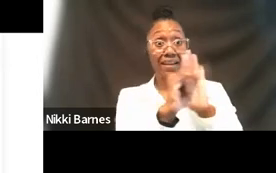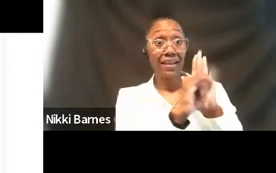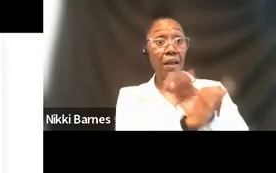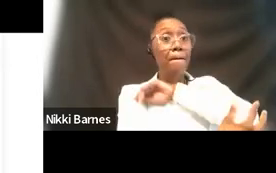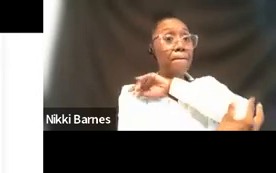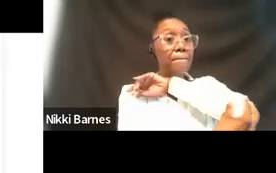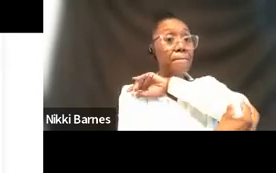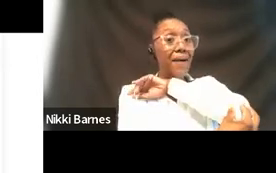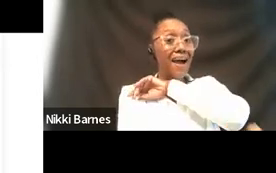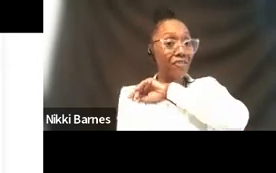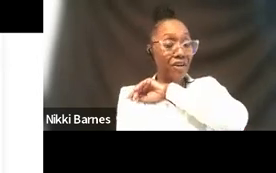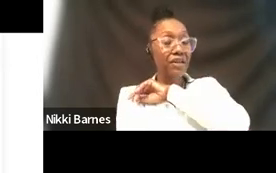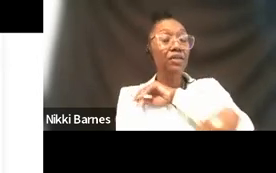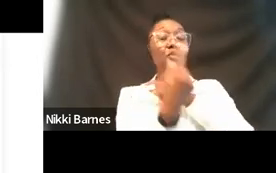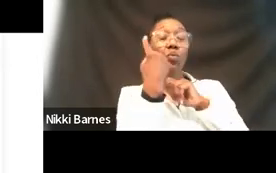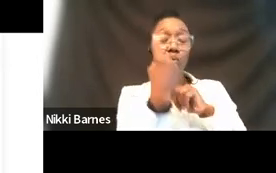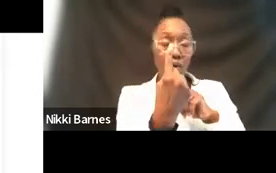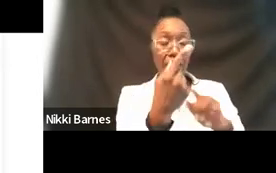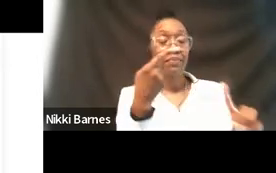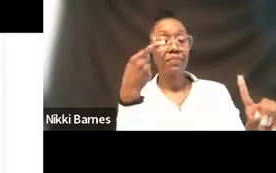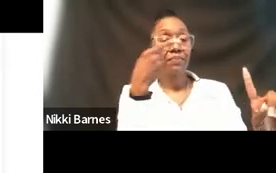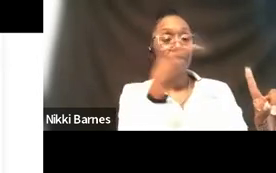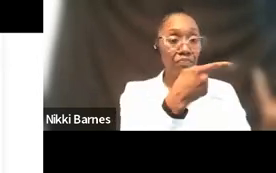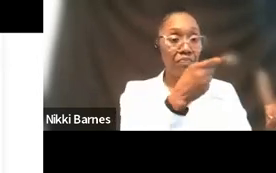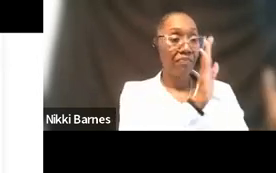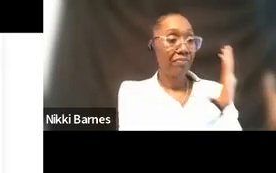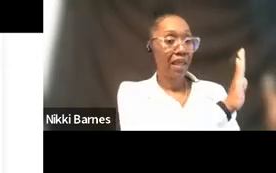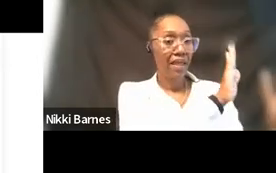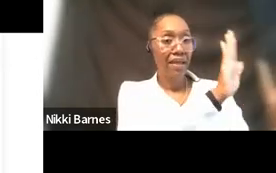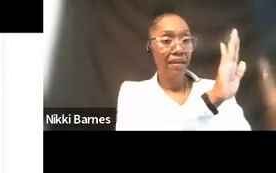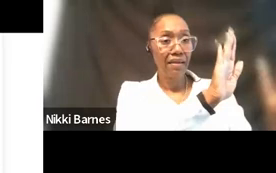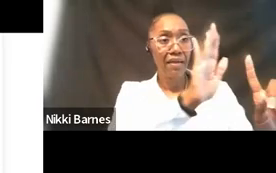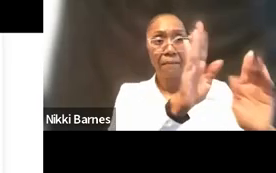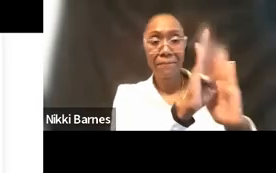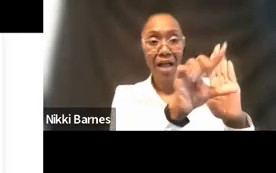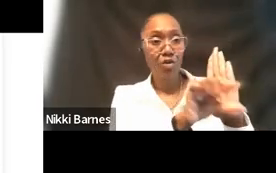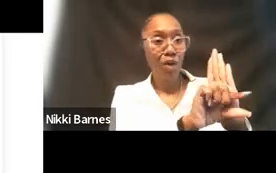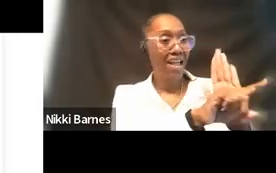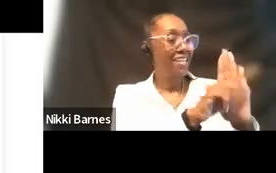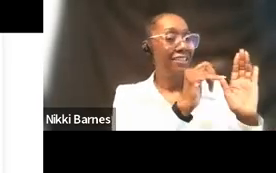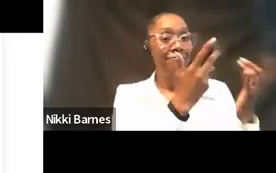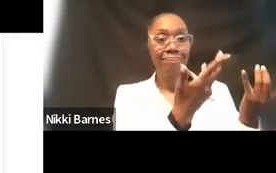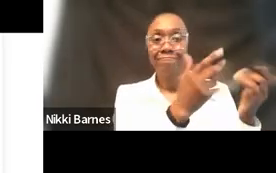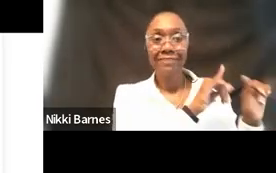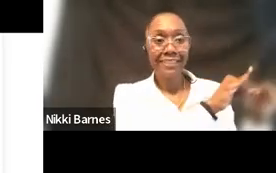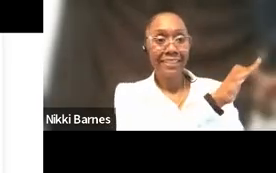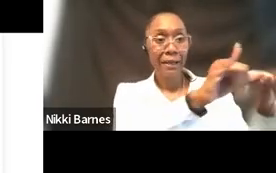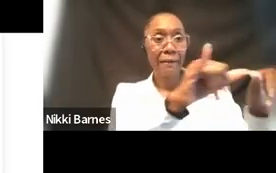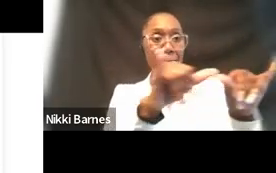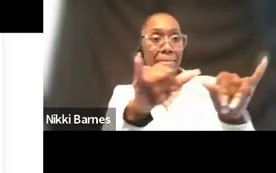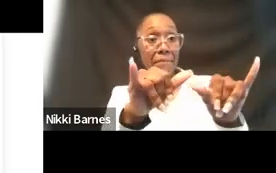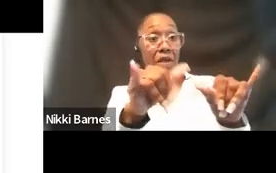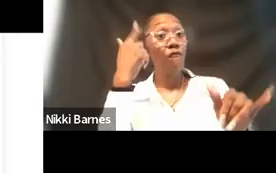was one of the main things. They came from backgrounds that they just did not have. And then finally, for